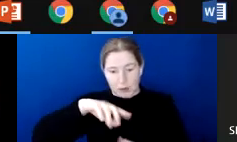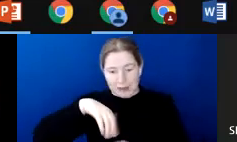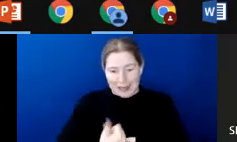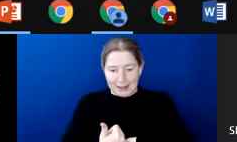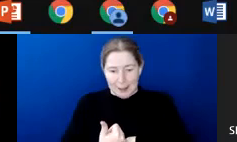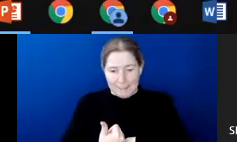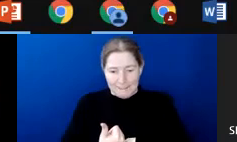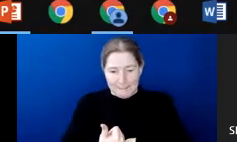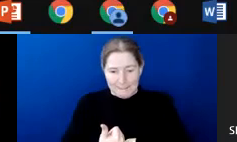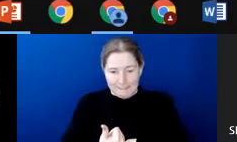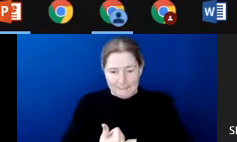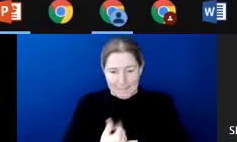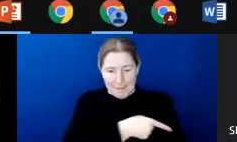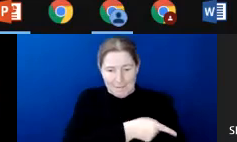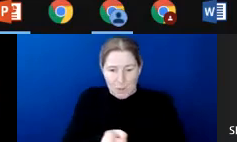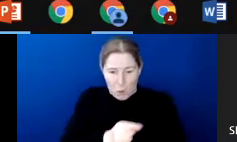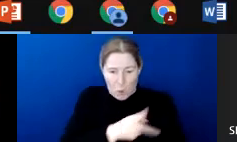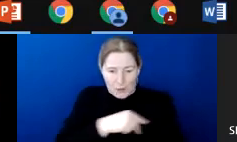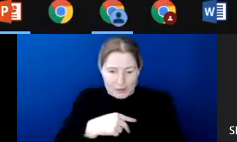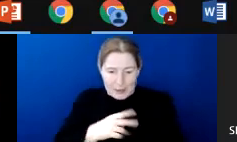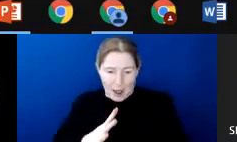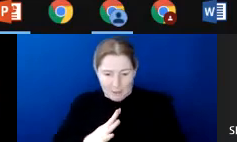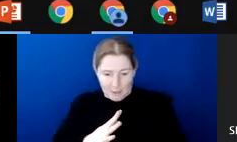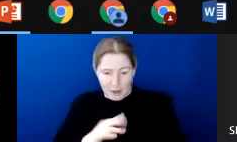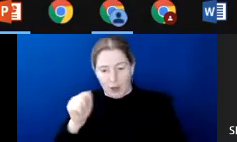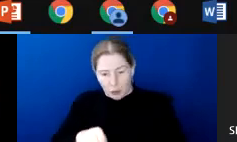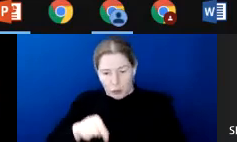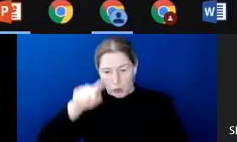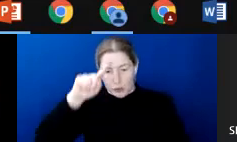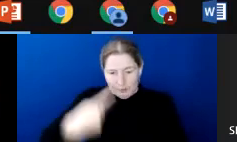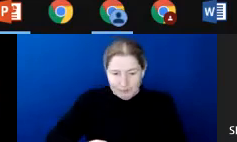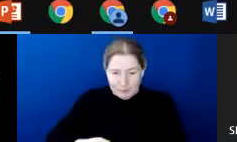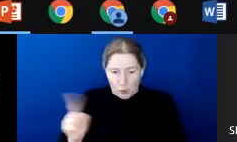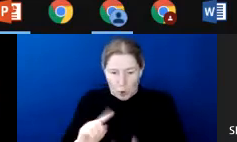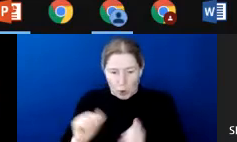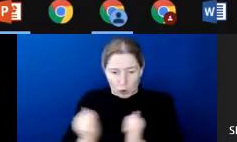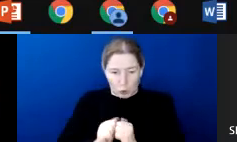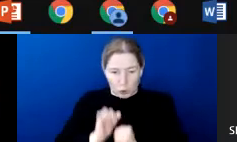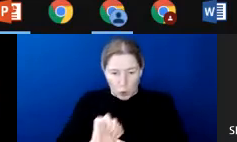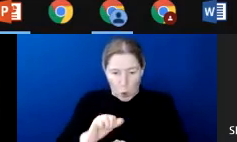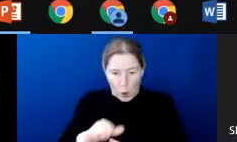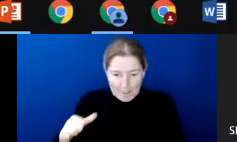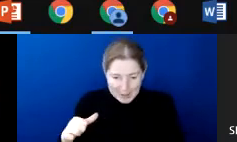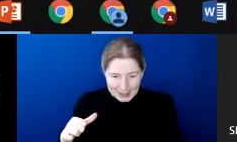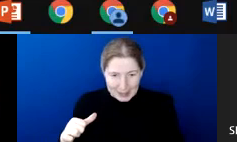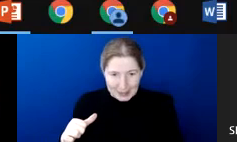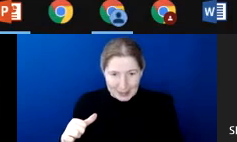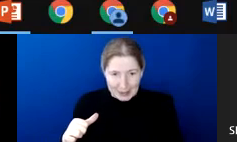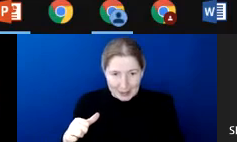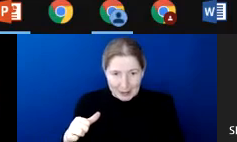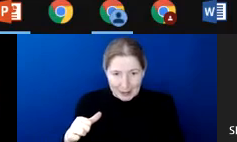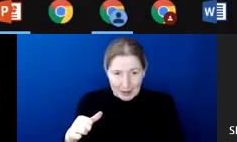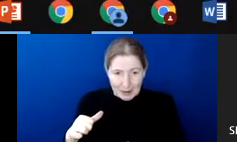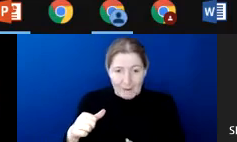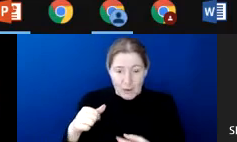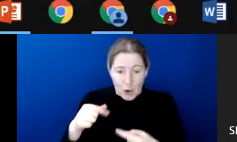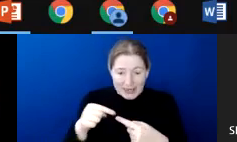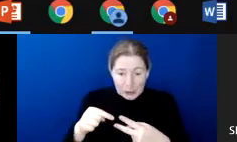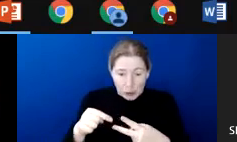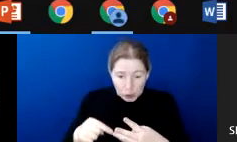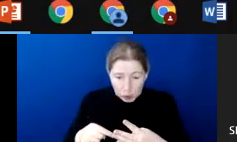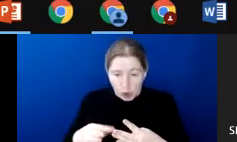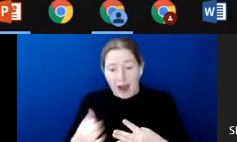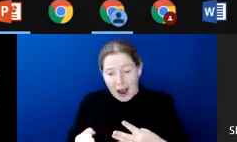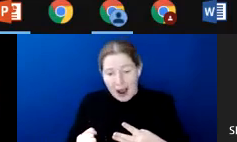whatever expense type makes sense for your company. And behind each of the expense type, we have a general